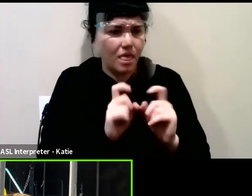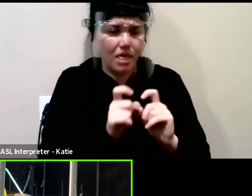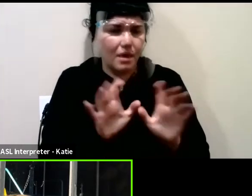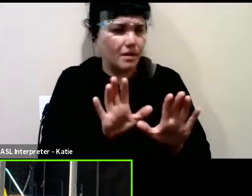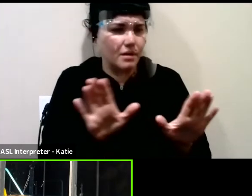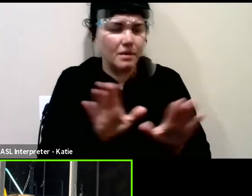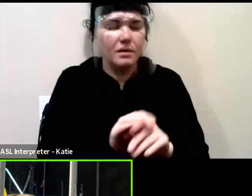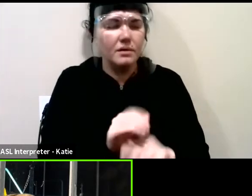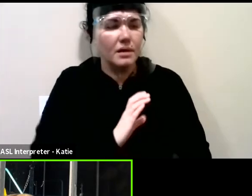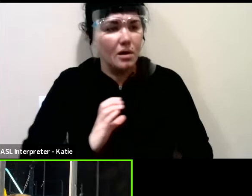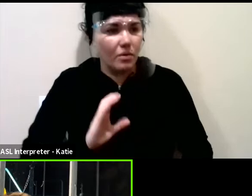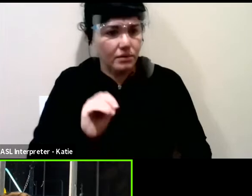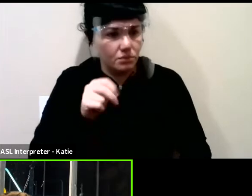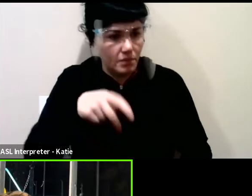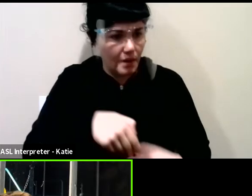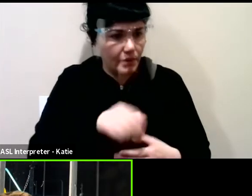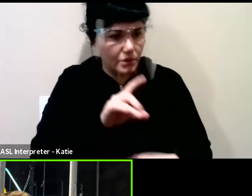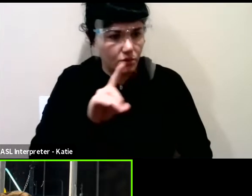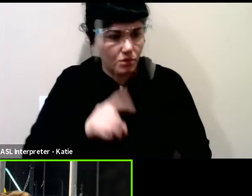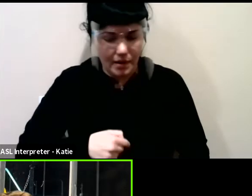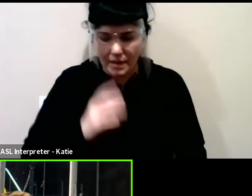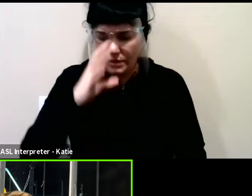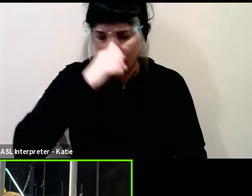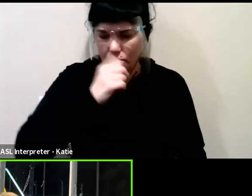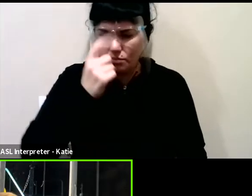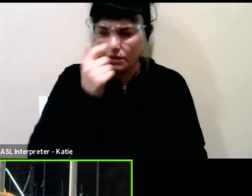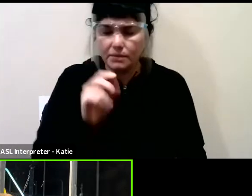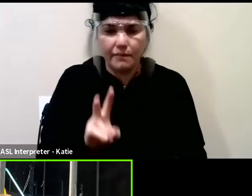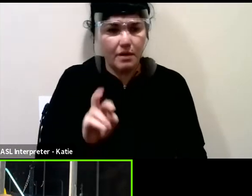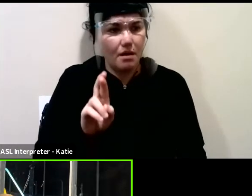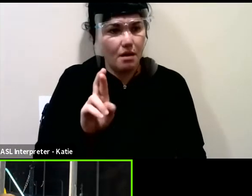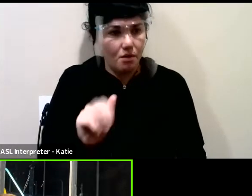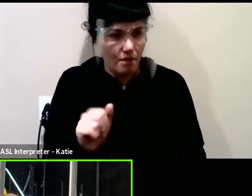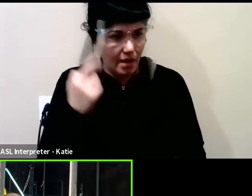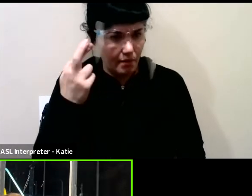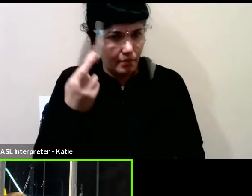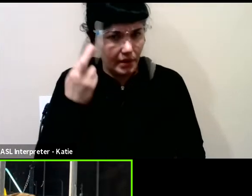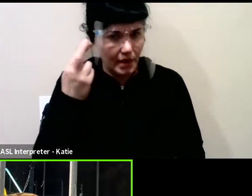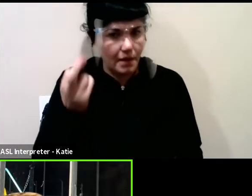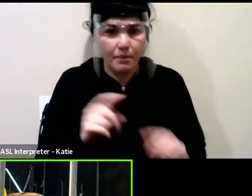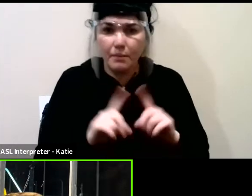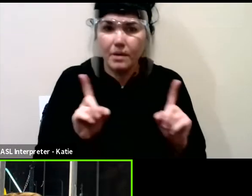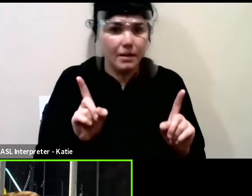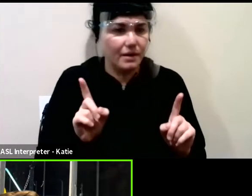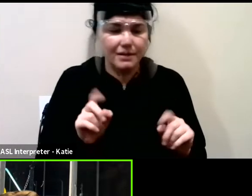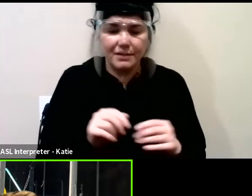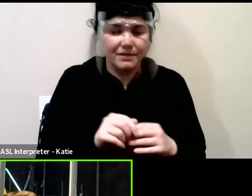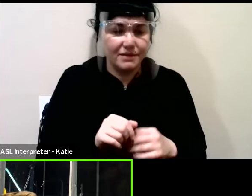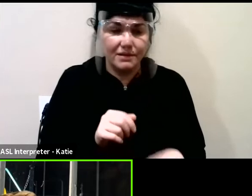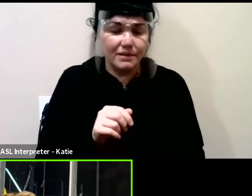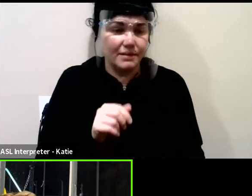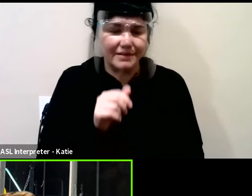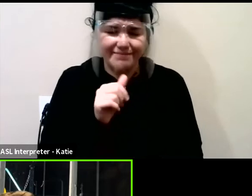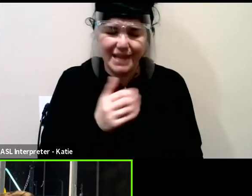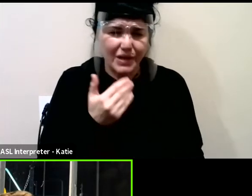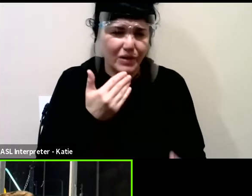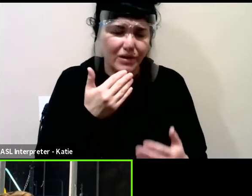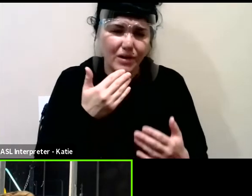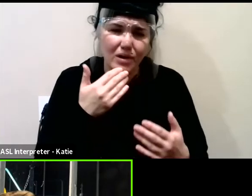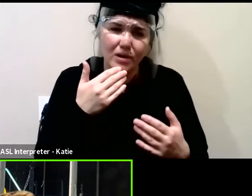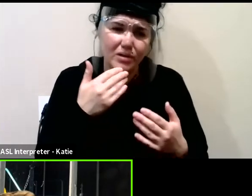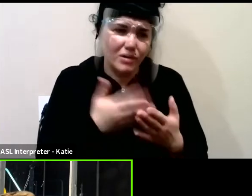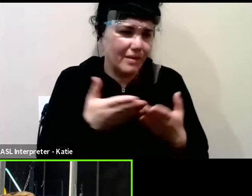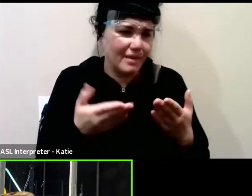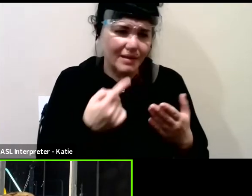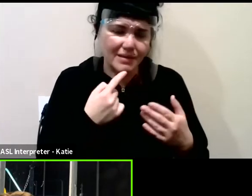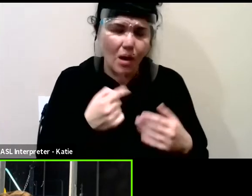detroit for i presume vra implications but that's just not a good look too complex to do what your job